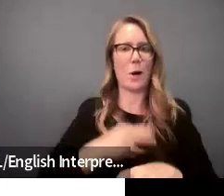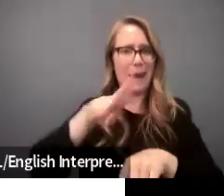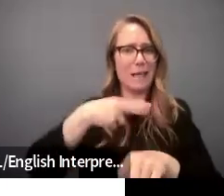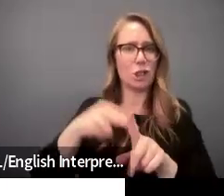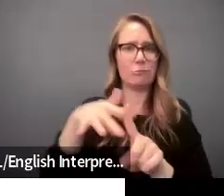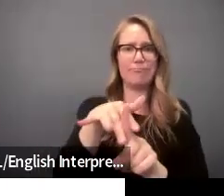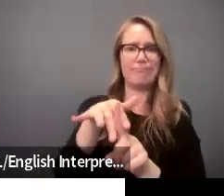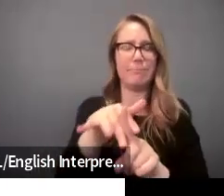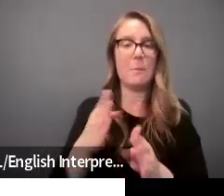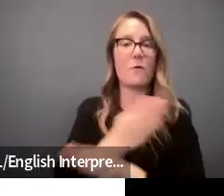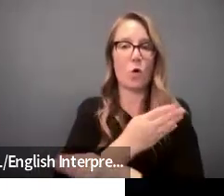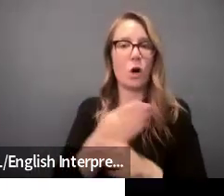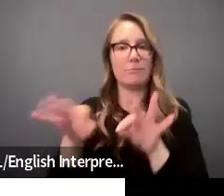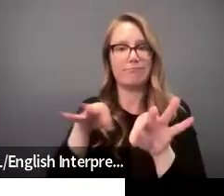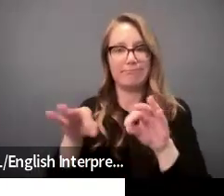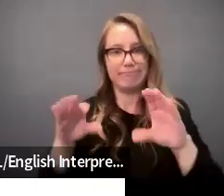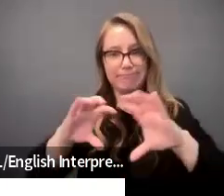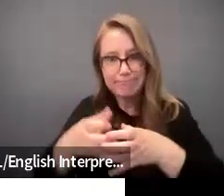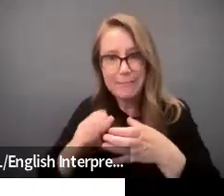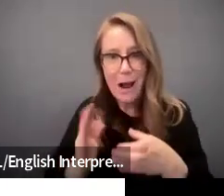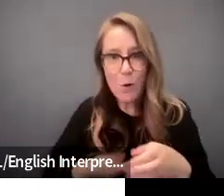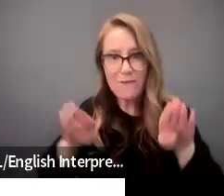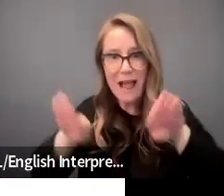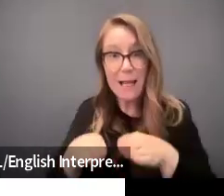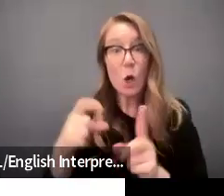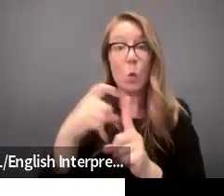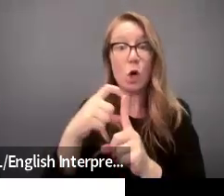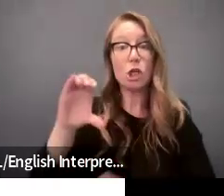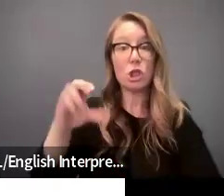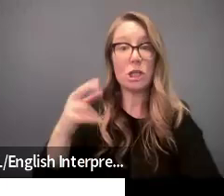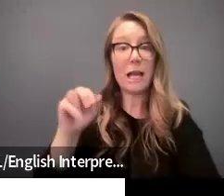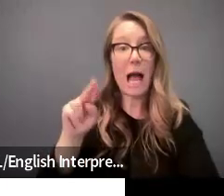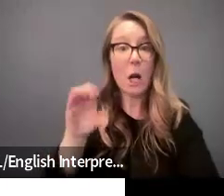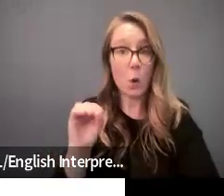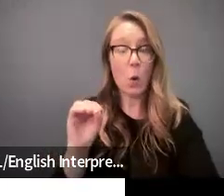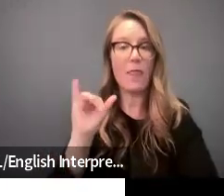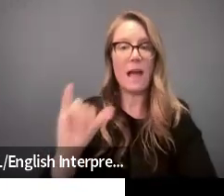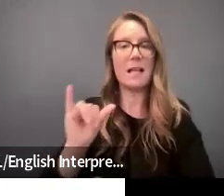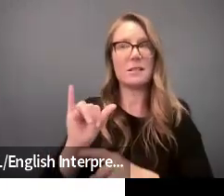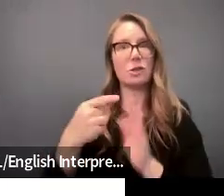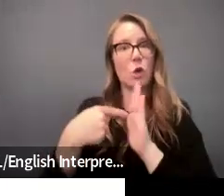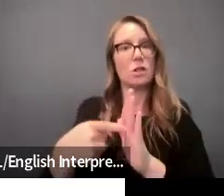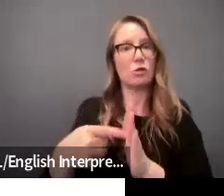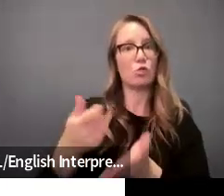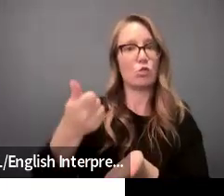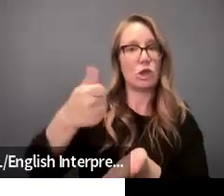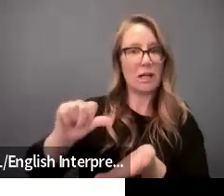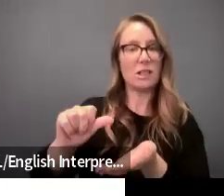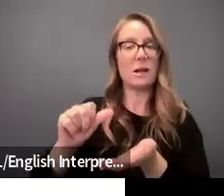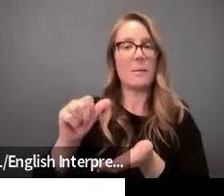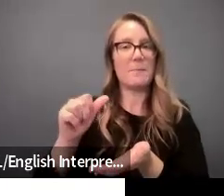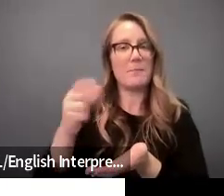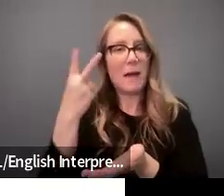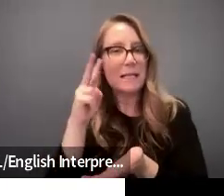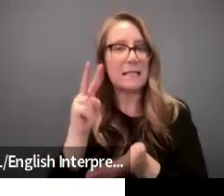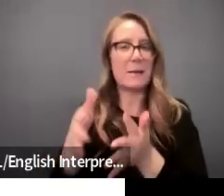on what was happening in our valley. And this word Chicano came from that movement. It signaled a rejection of a Mexican-American